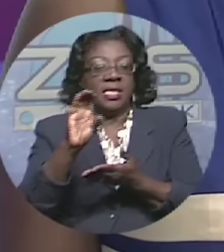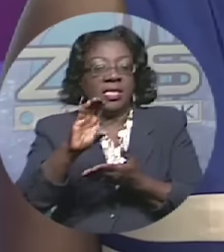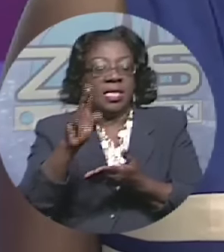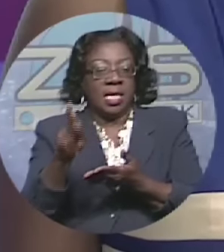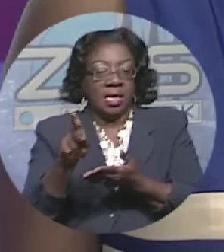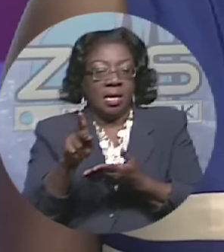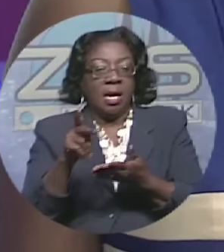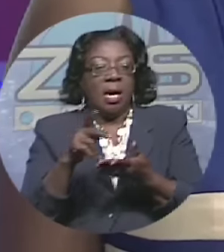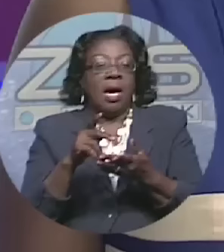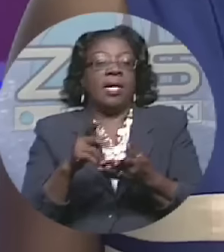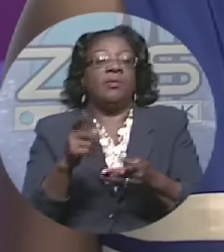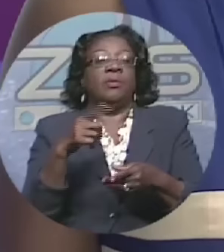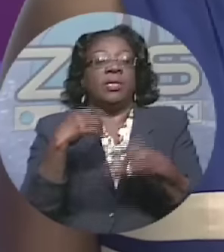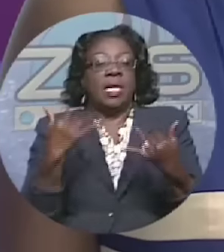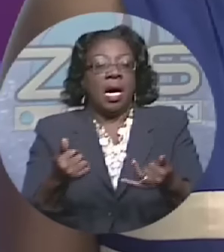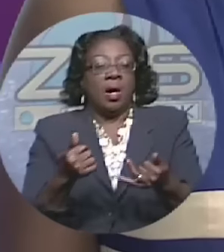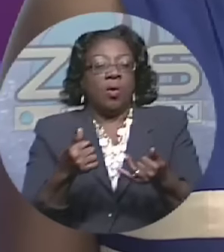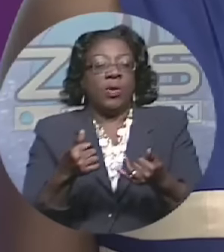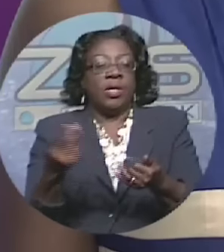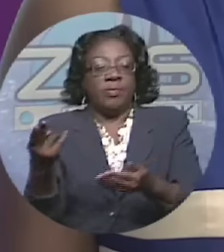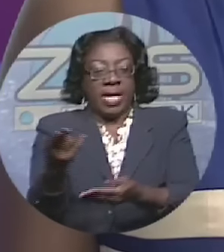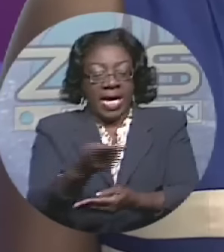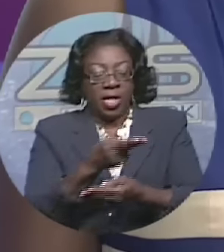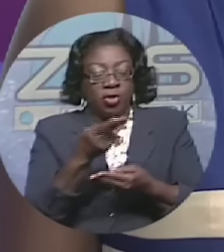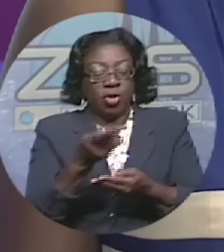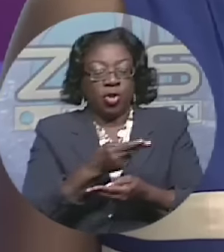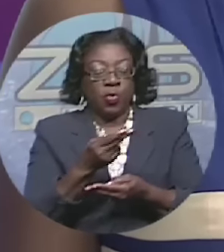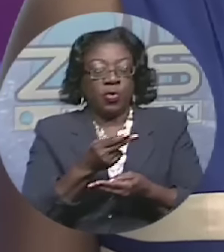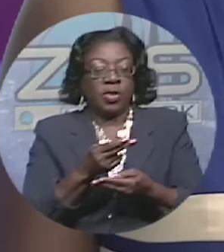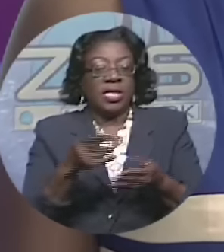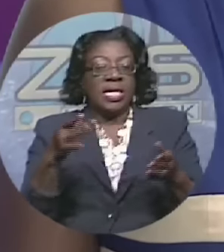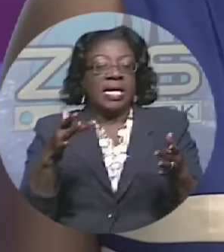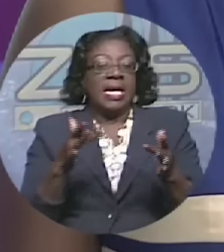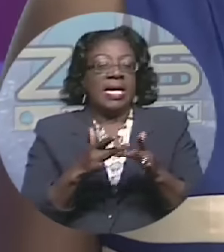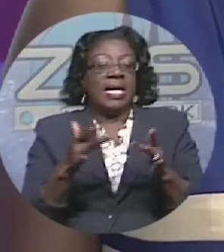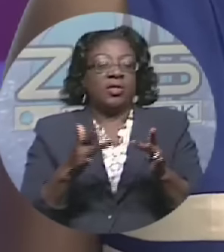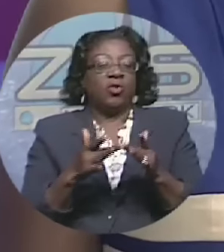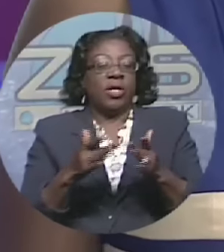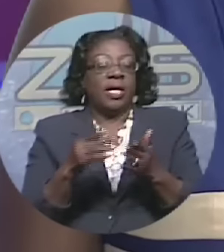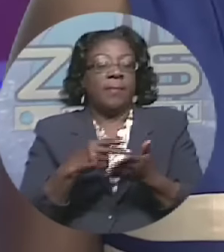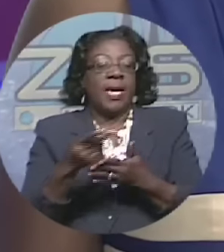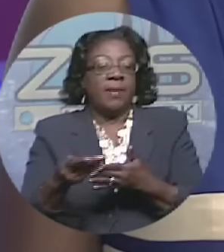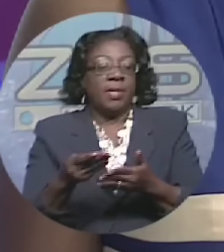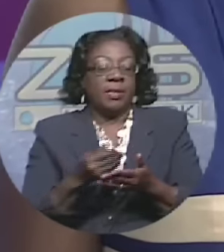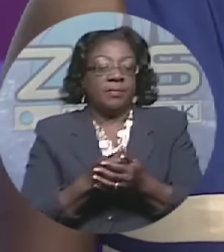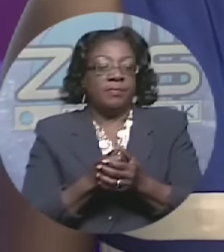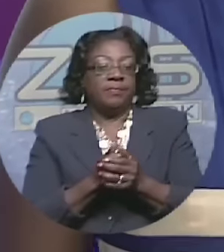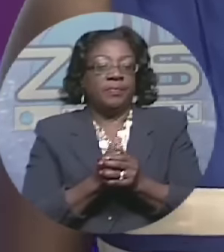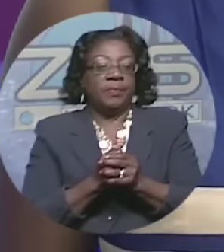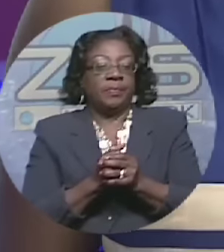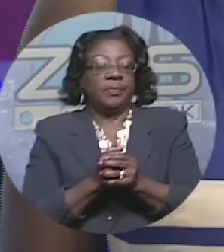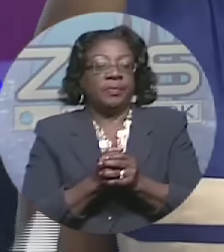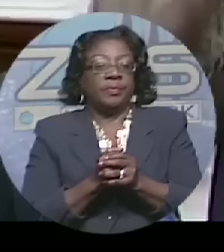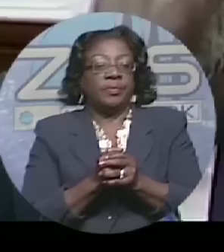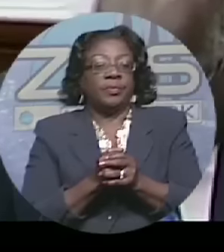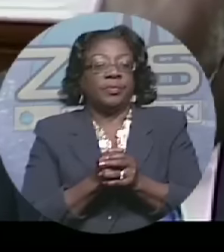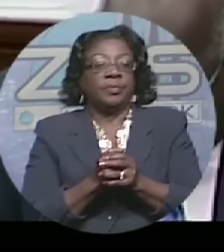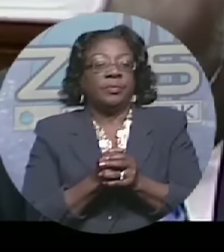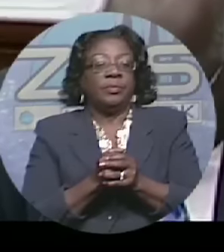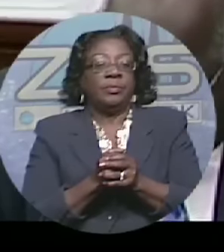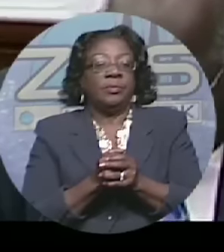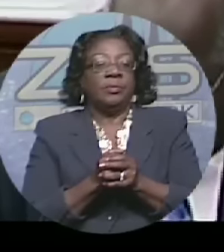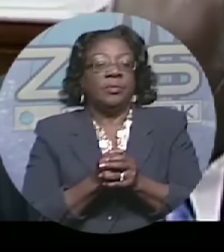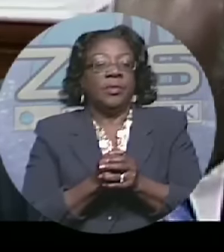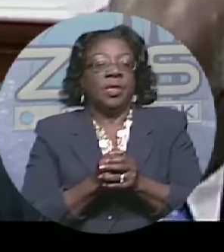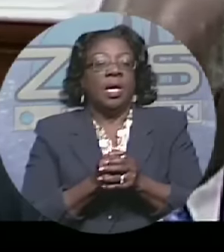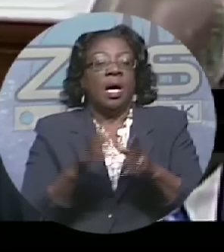during his mid-year budget statement. Mr. Christie says the move is a part of his public sector reform initiative. Presently,